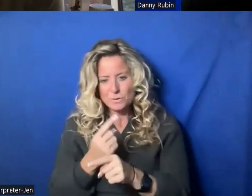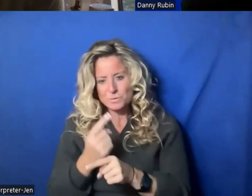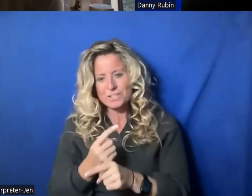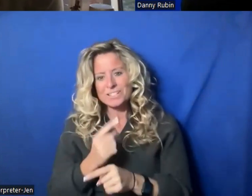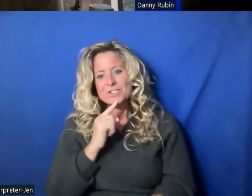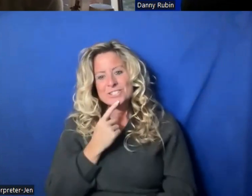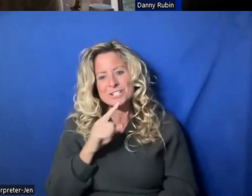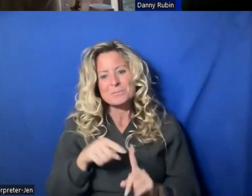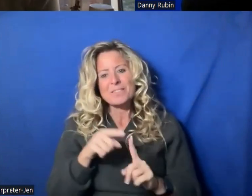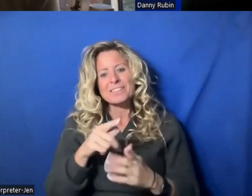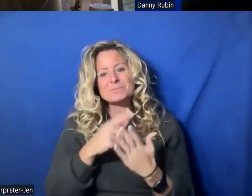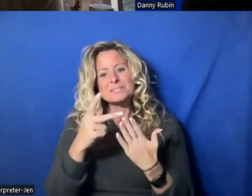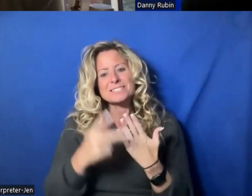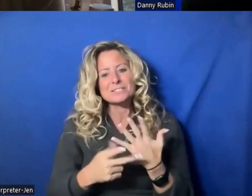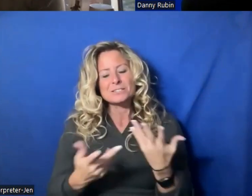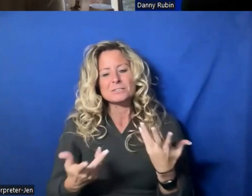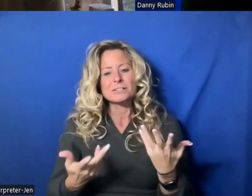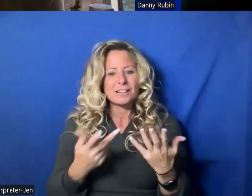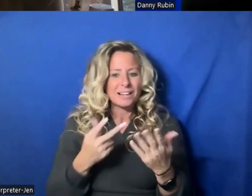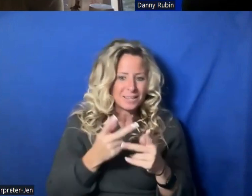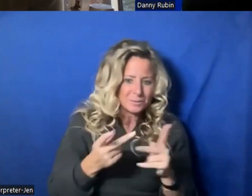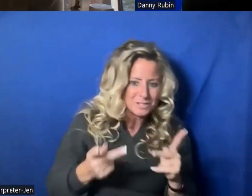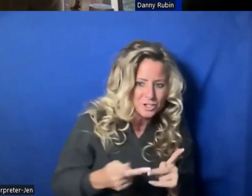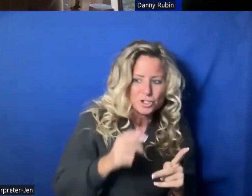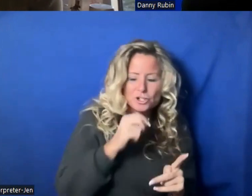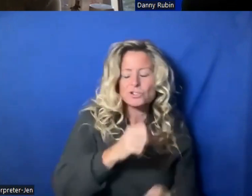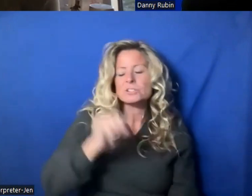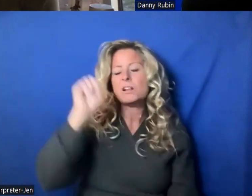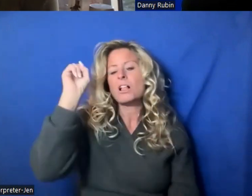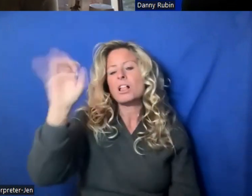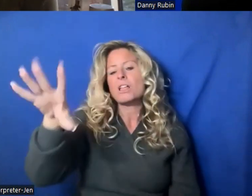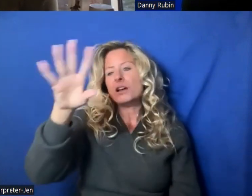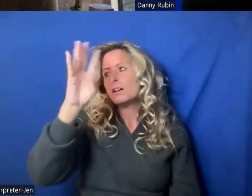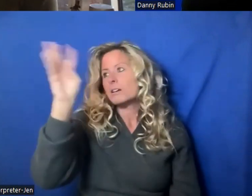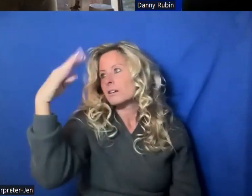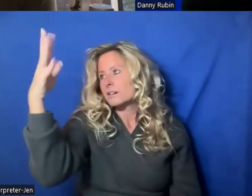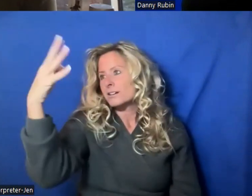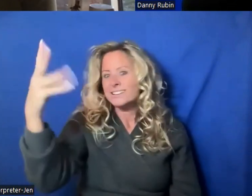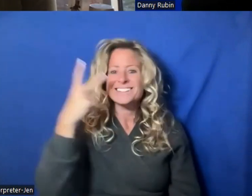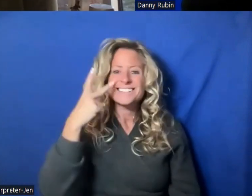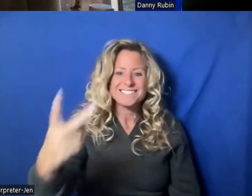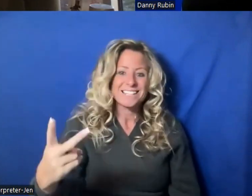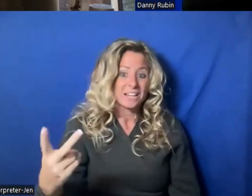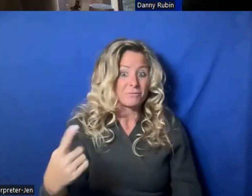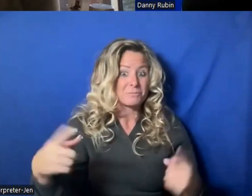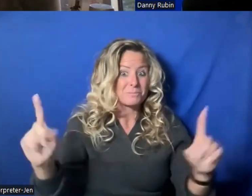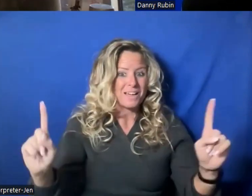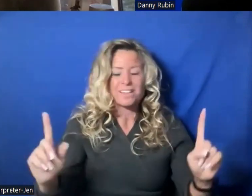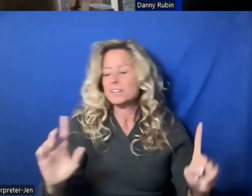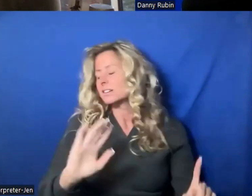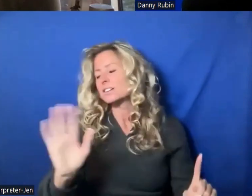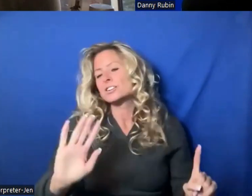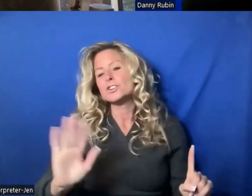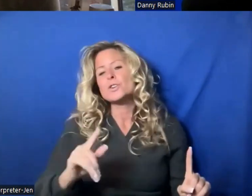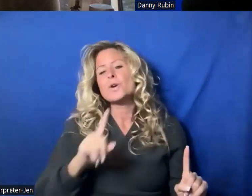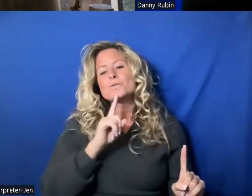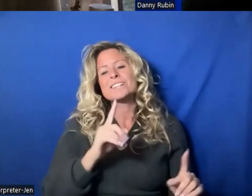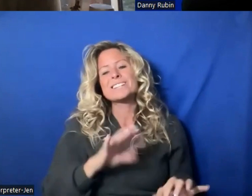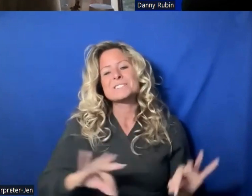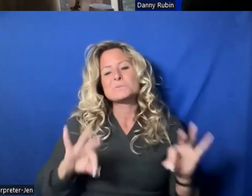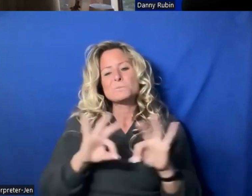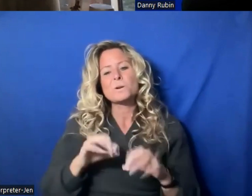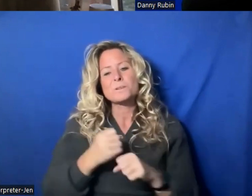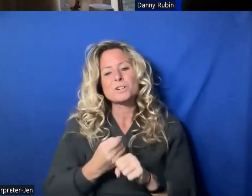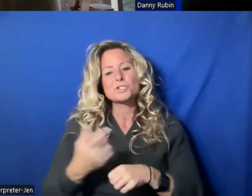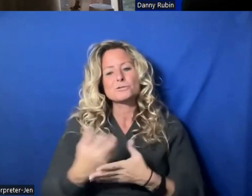what this position is, and it's not something that you're just throwing an email out and you see what you catch. So I do think it's very, very important, especially